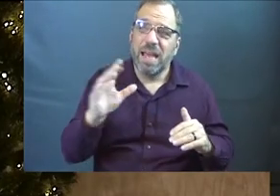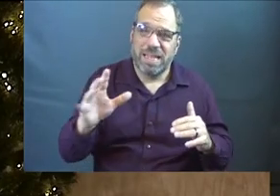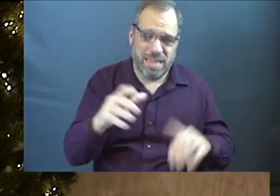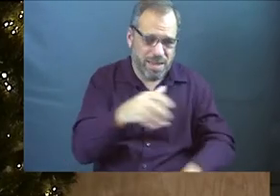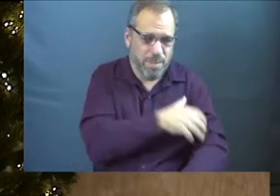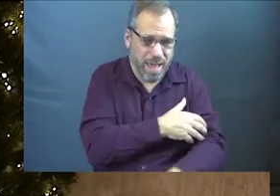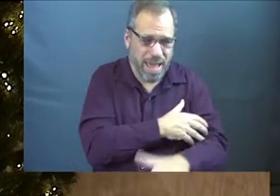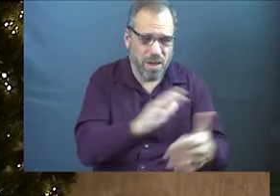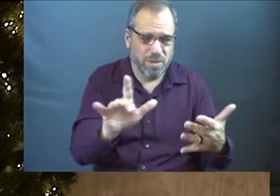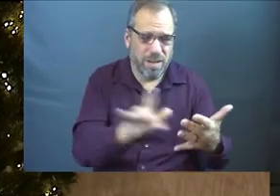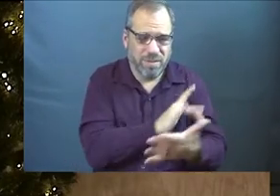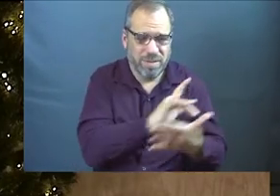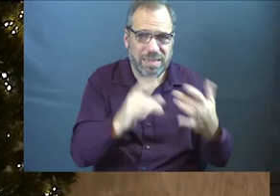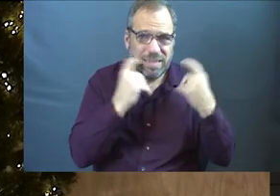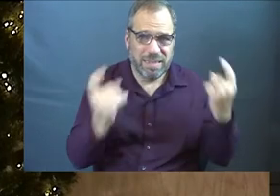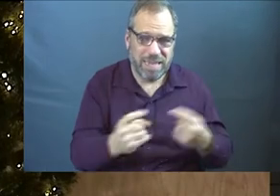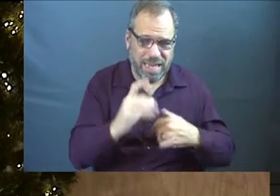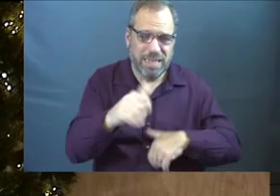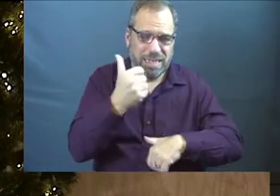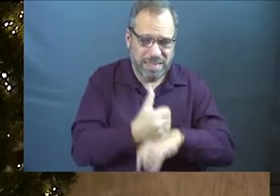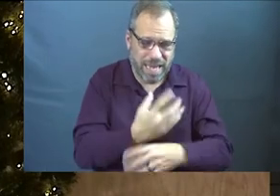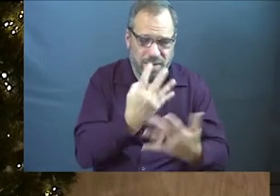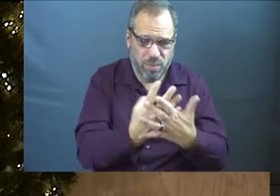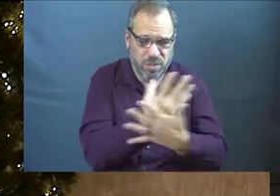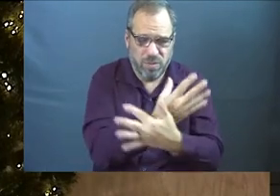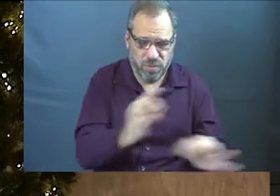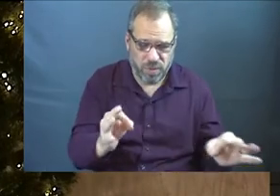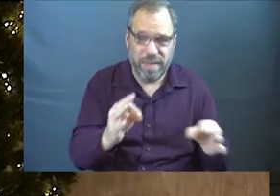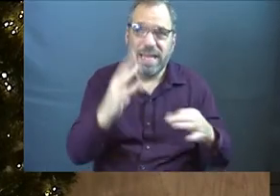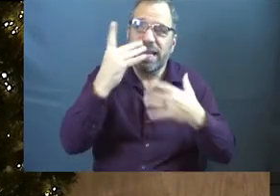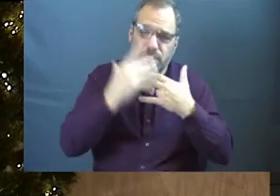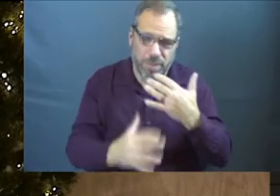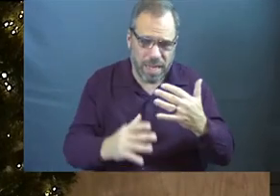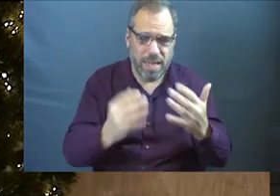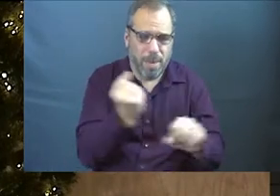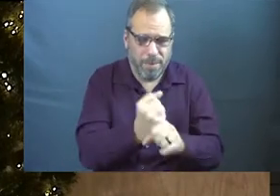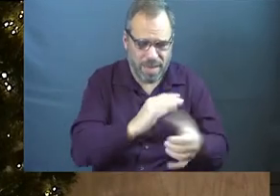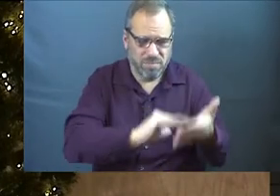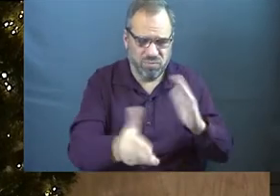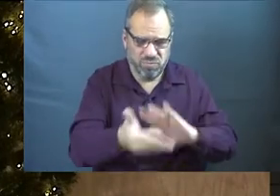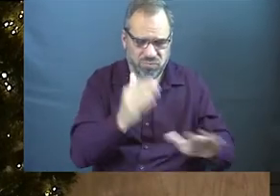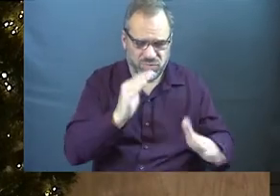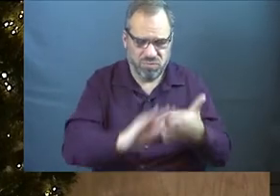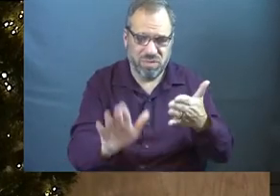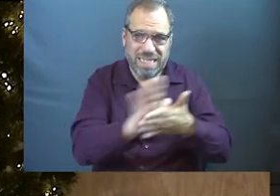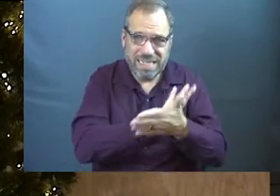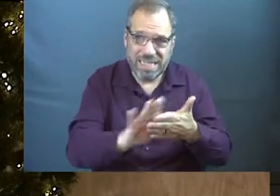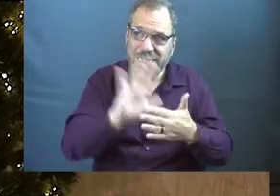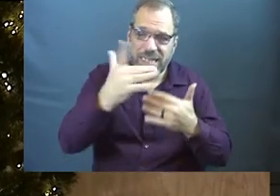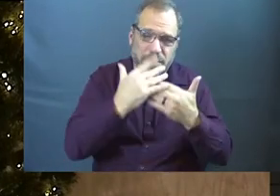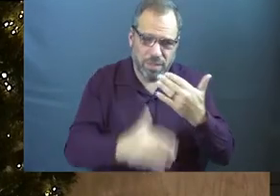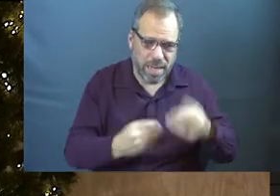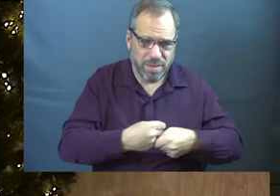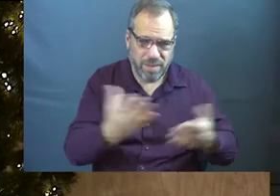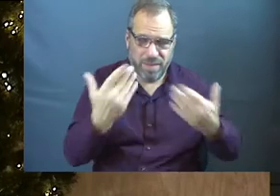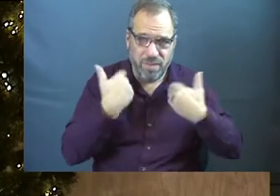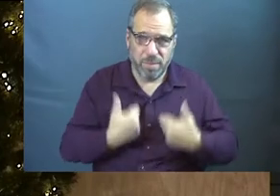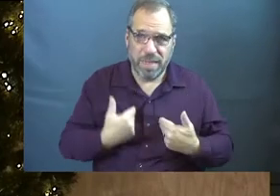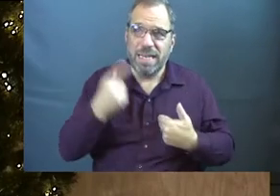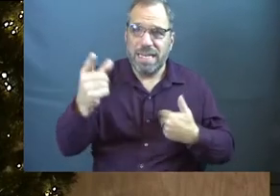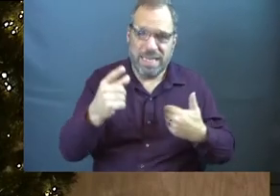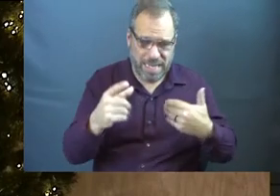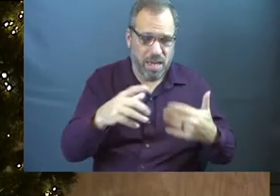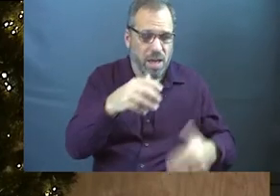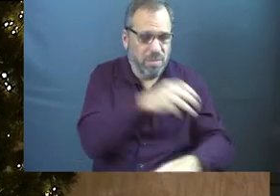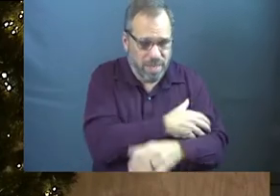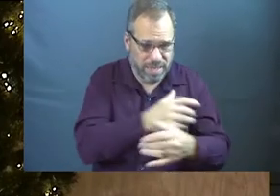the power of canceled sin. He sets the prisoner free. His blood can make the foulest person clean. His blood availed for me. He